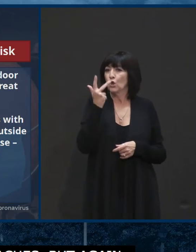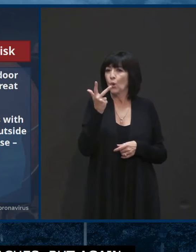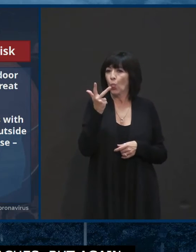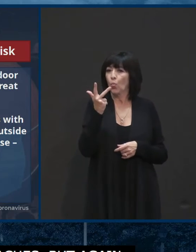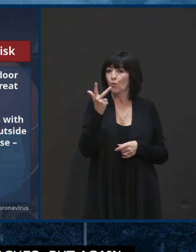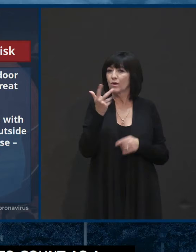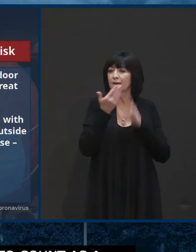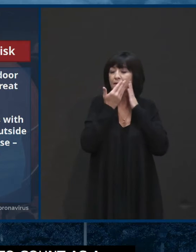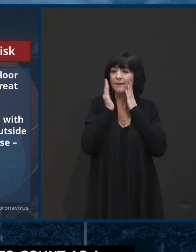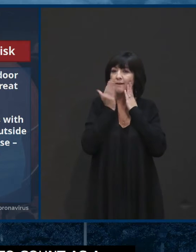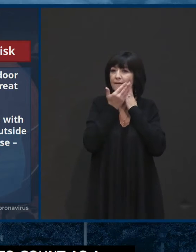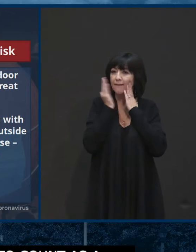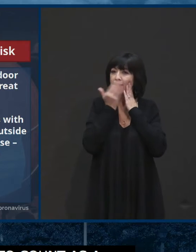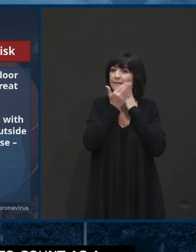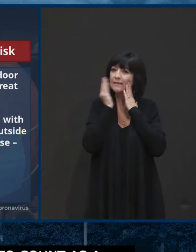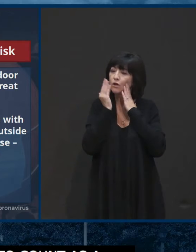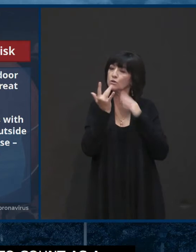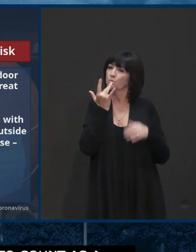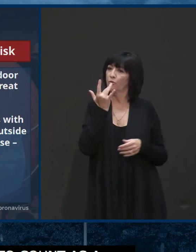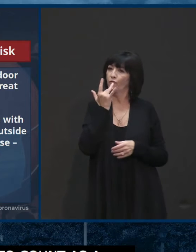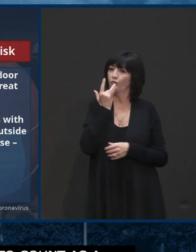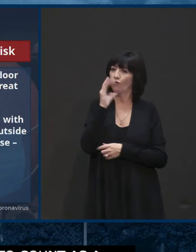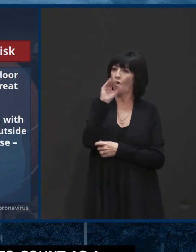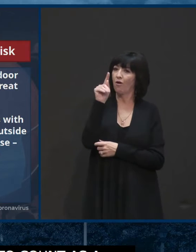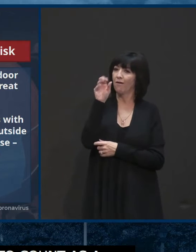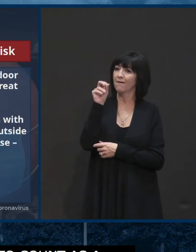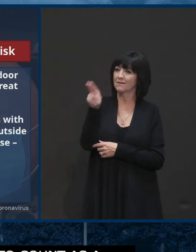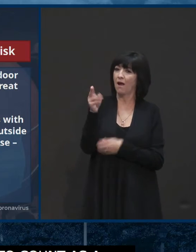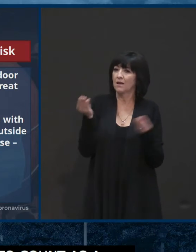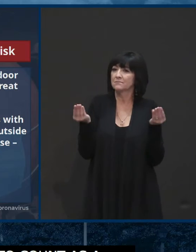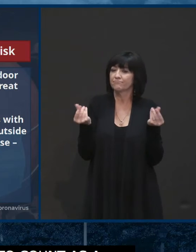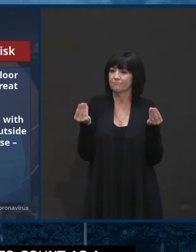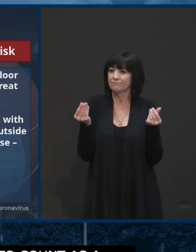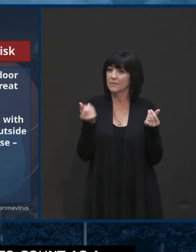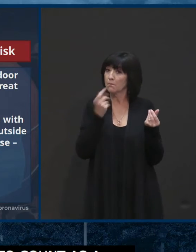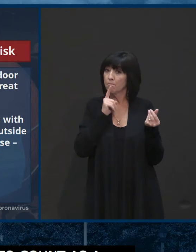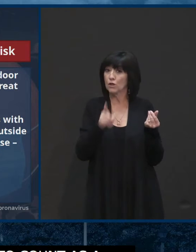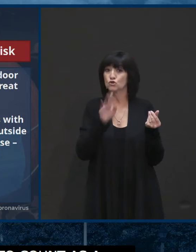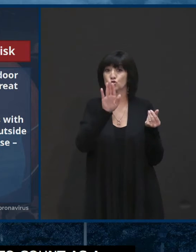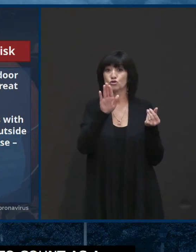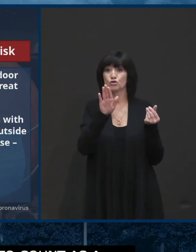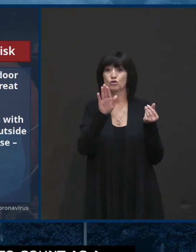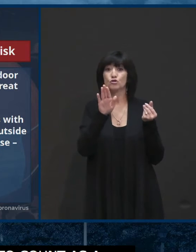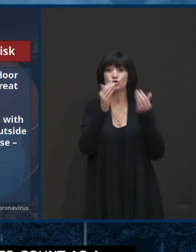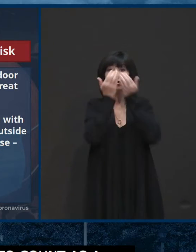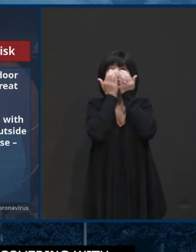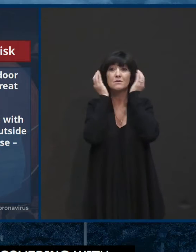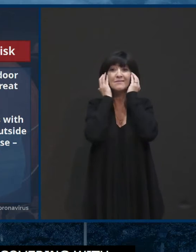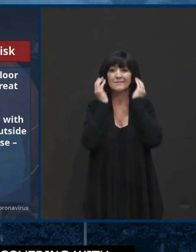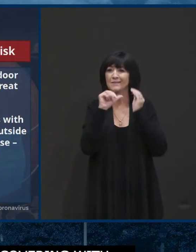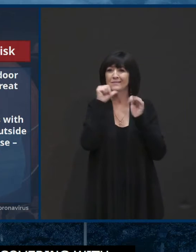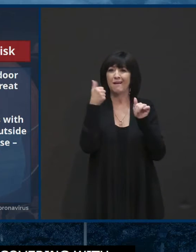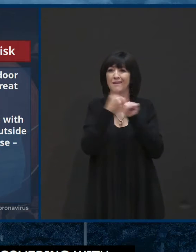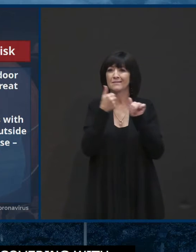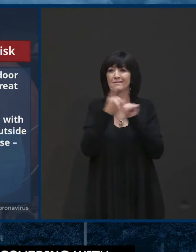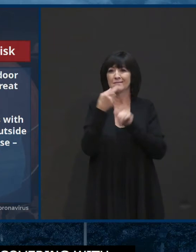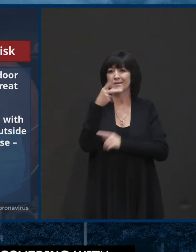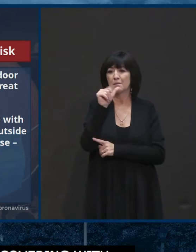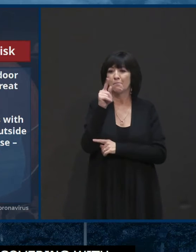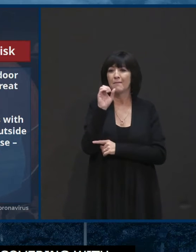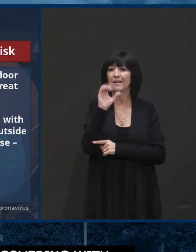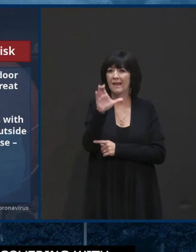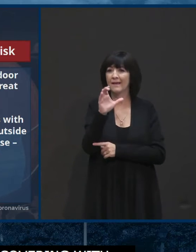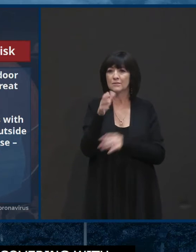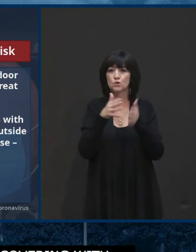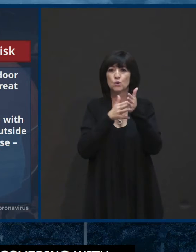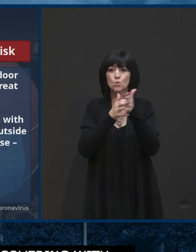cotton material. So make sure that the face covering is safe, not the plastic costume masks. But again, there's a lot of